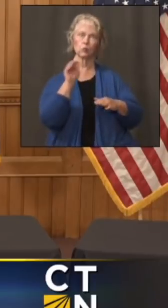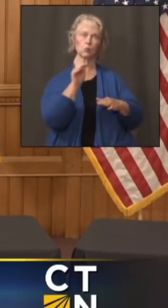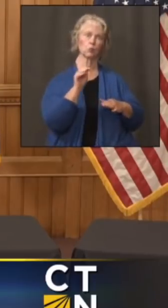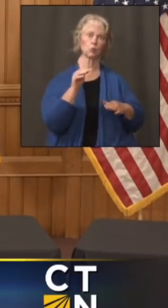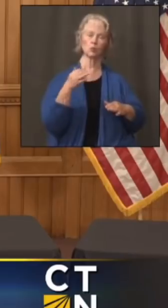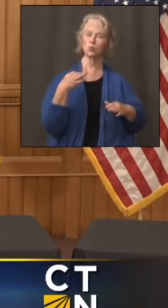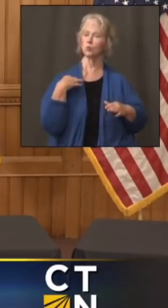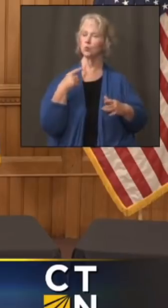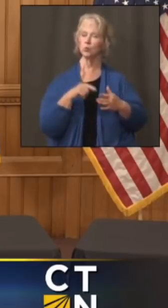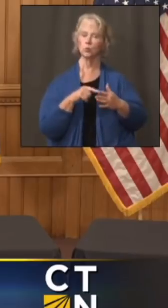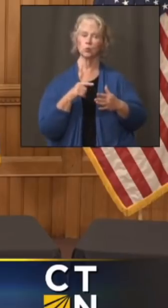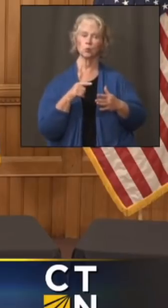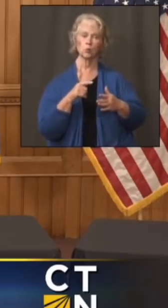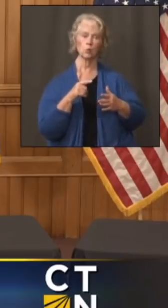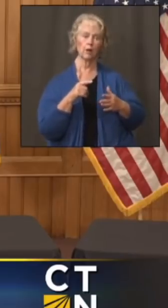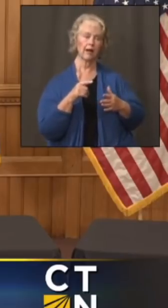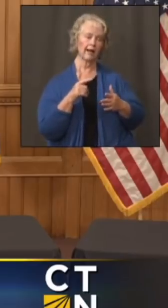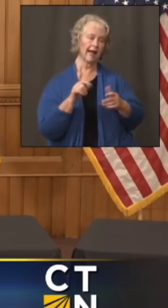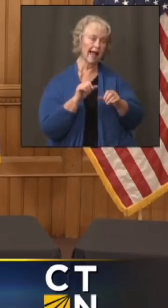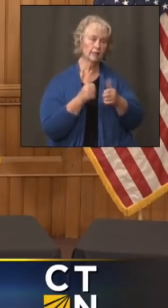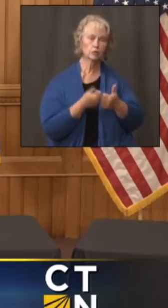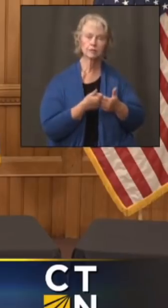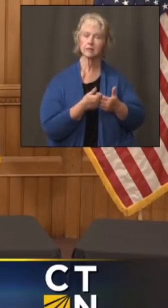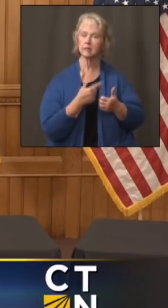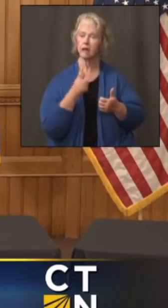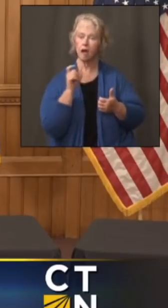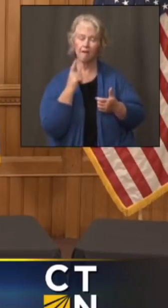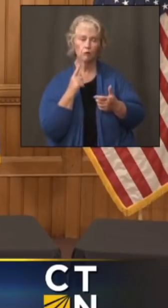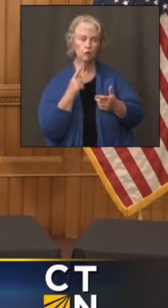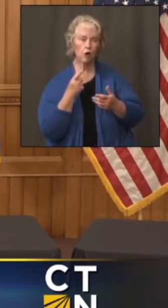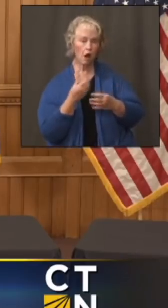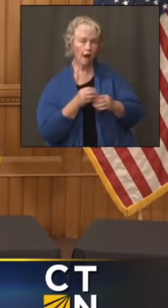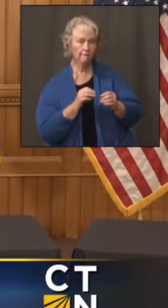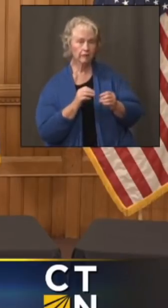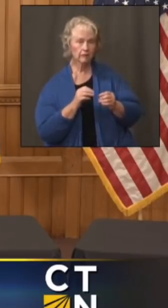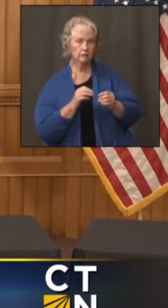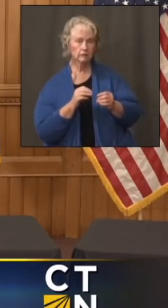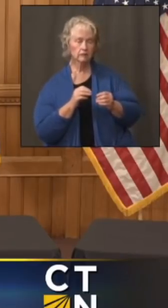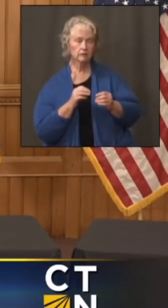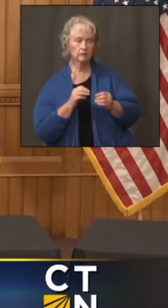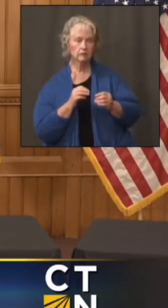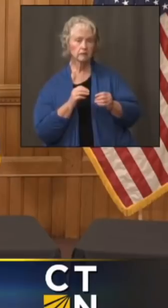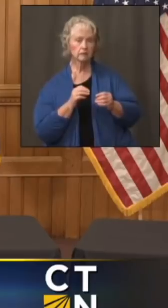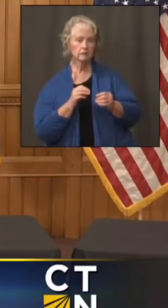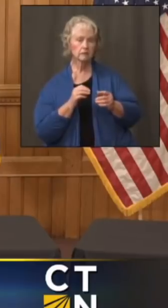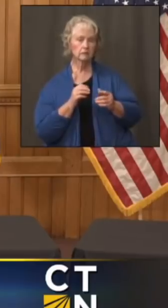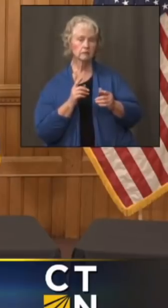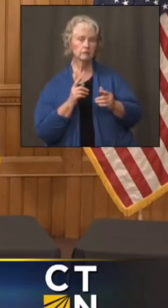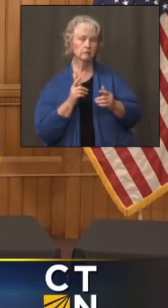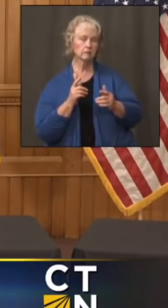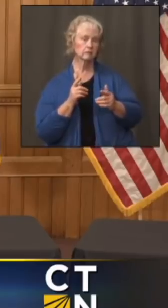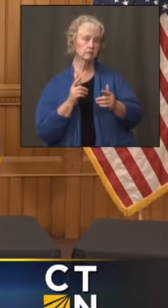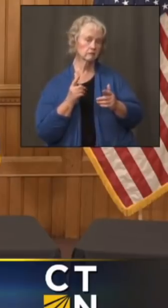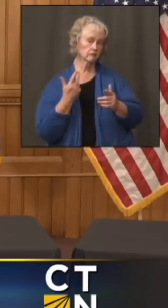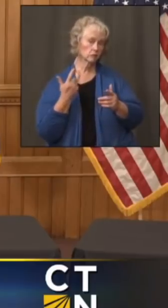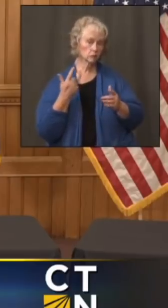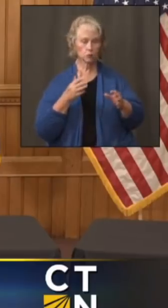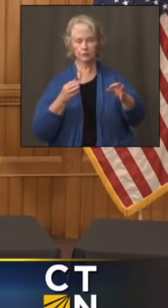state agency or the governor's office to roll back these, or